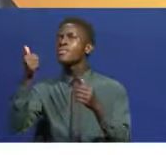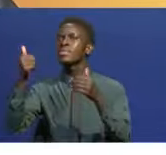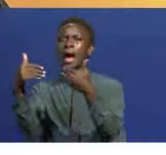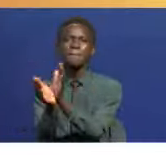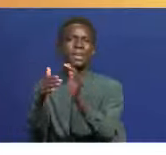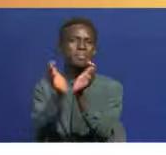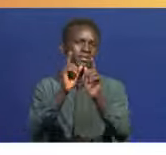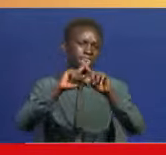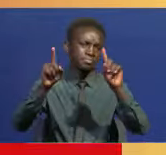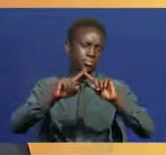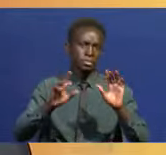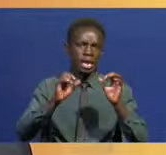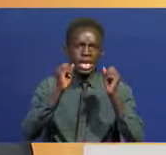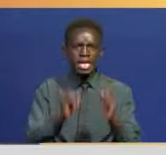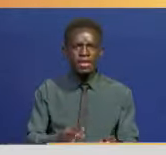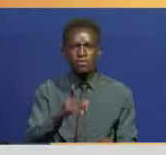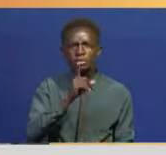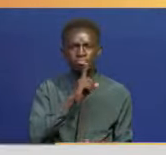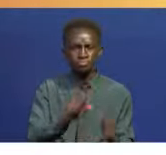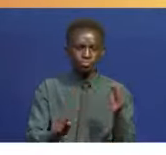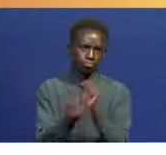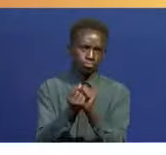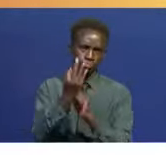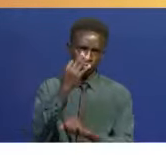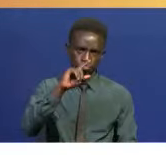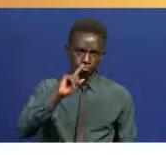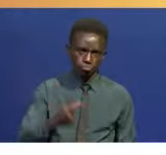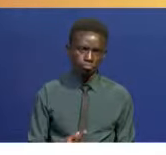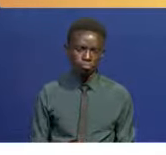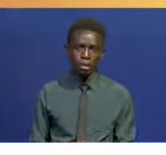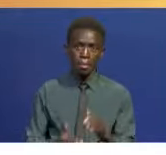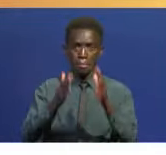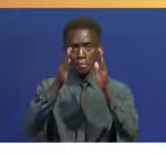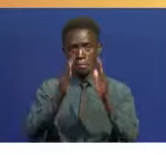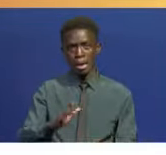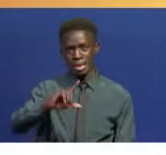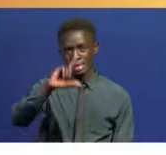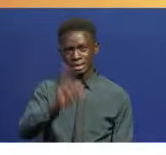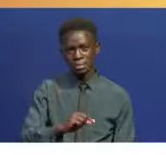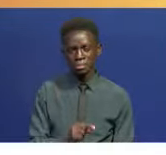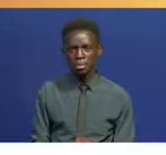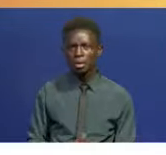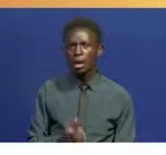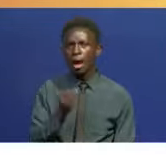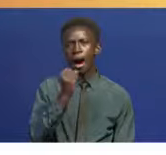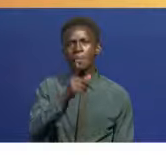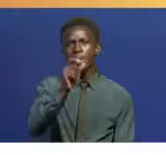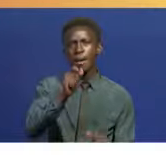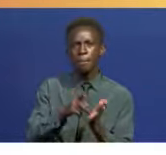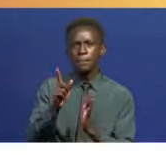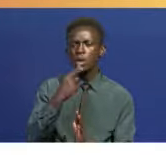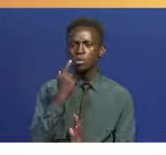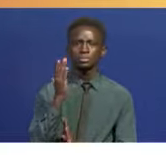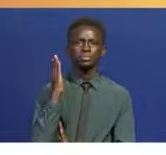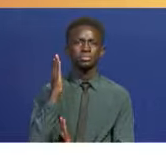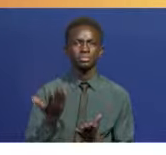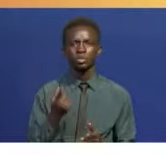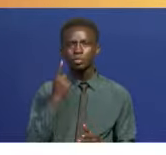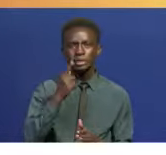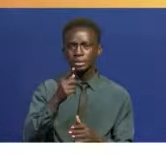for example, 13,000, and you are the cheapest, how much can you pay Angand? Looking at the expenses that I mentioned here